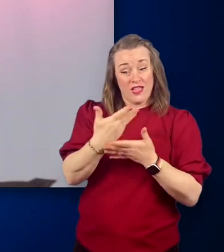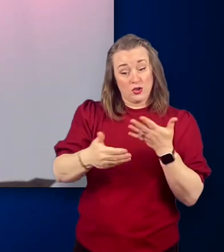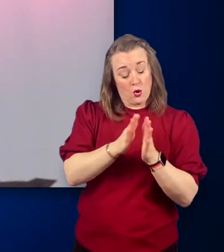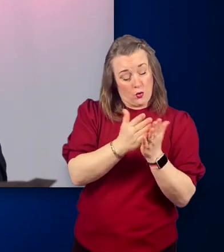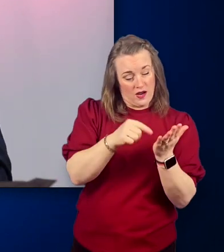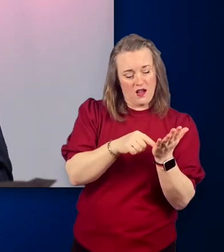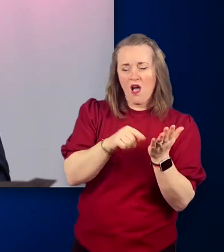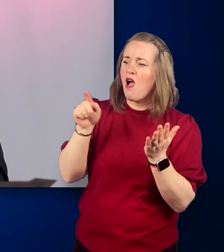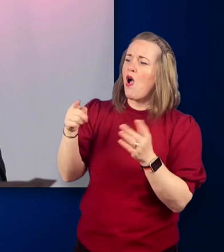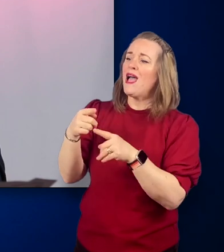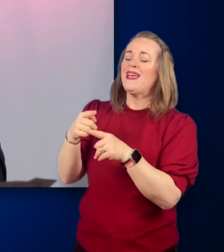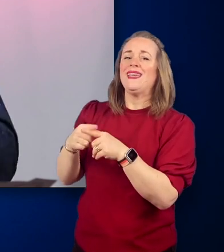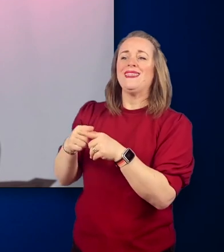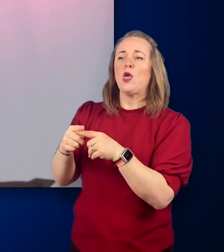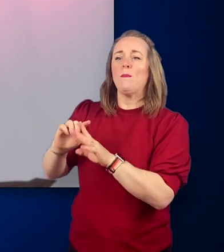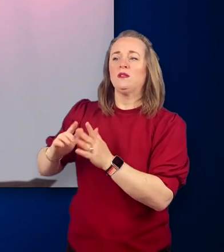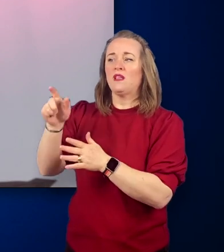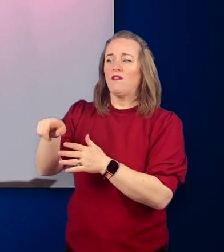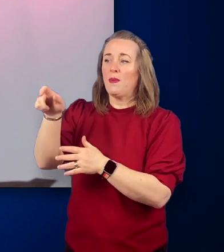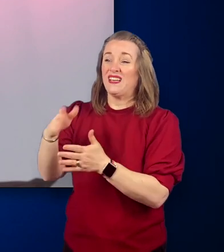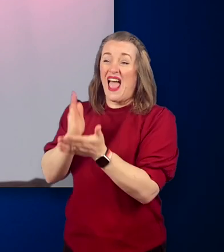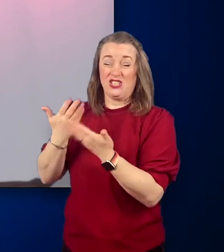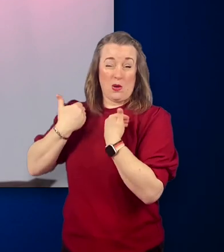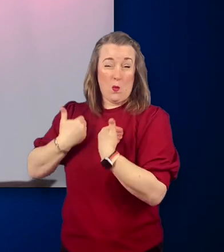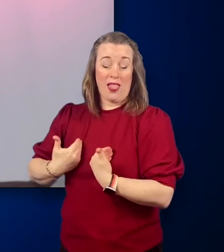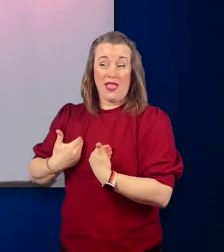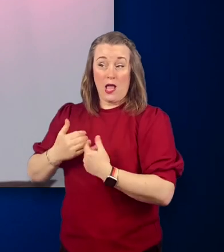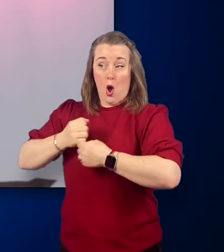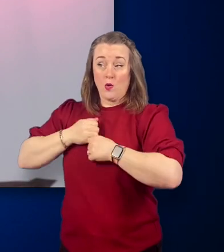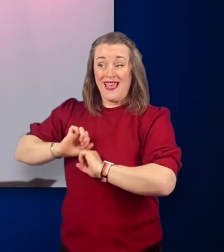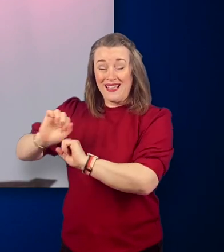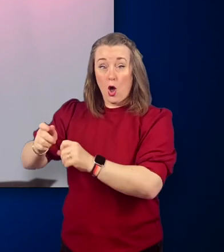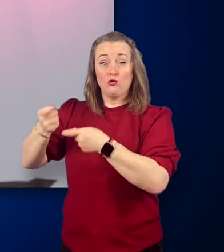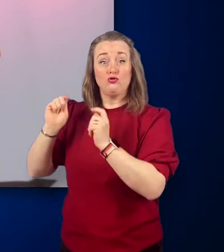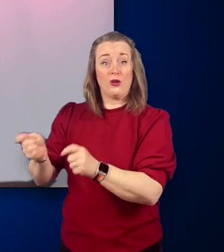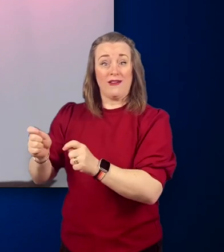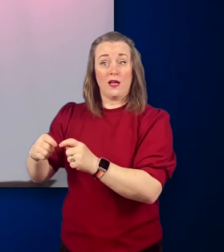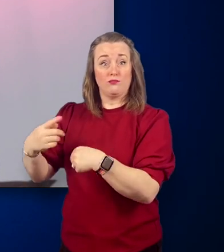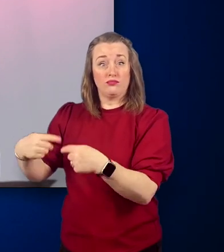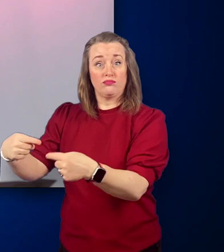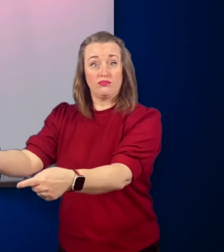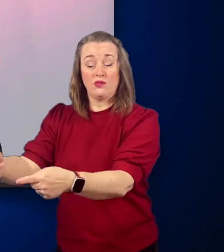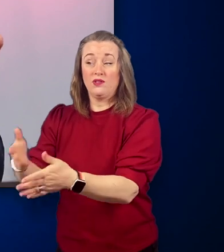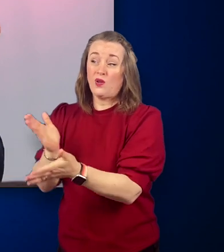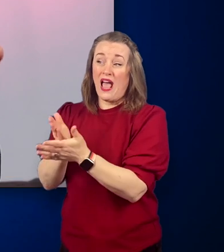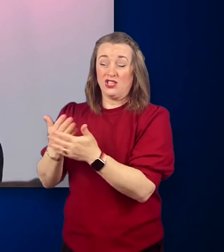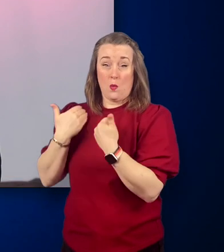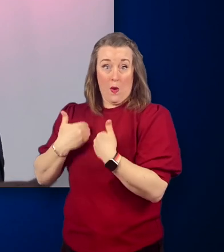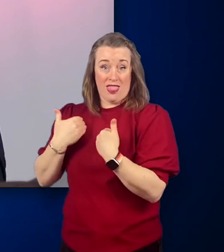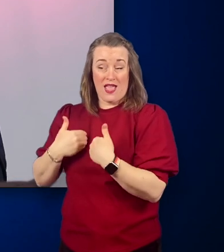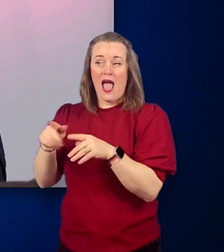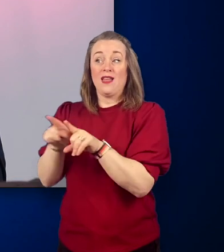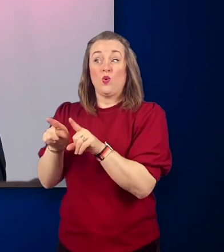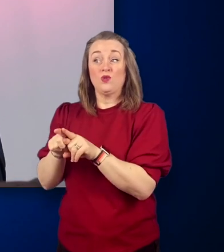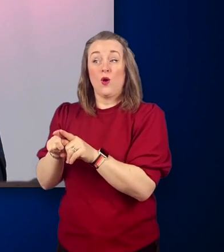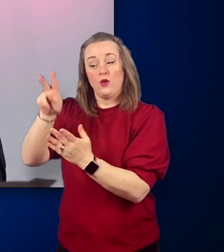his own chariot. To own the prophet scroll of Isaiah, you needed a lot of